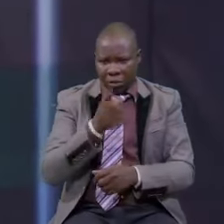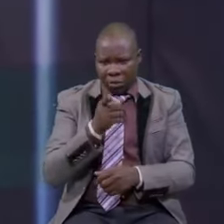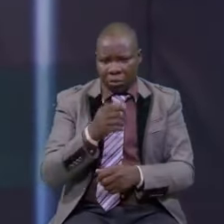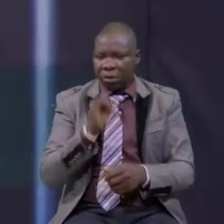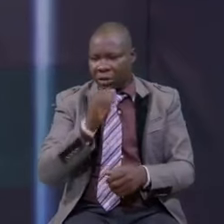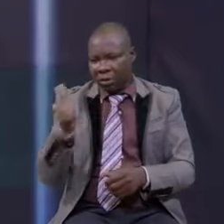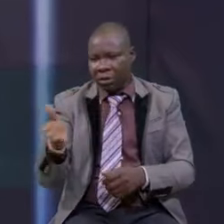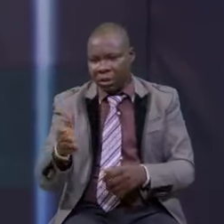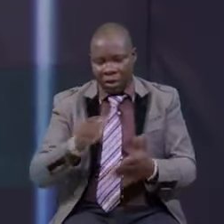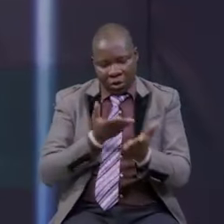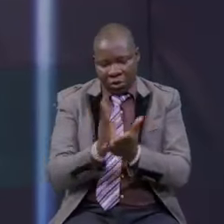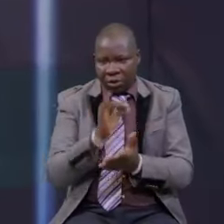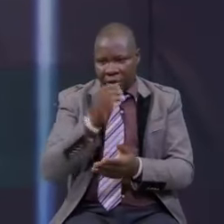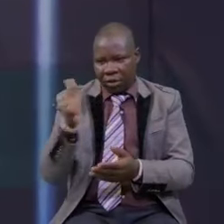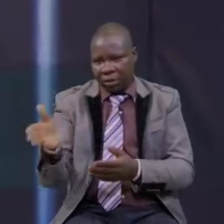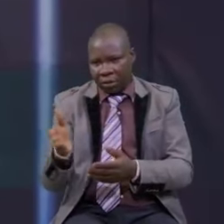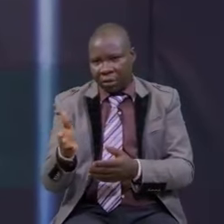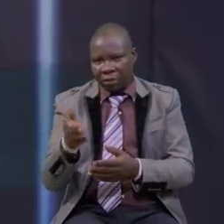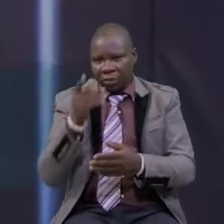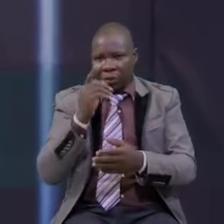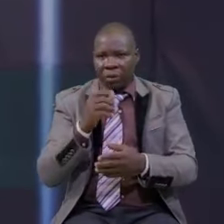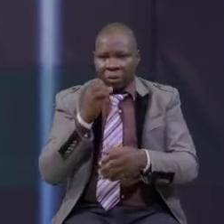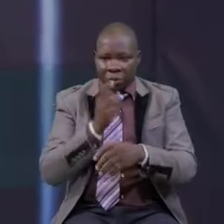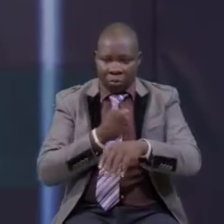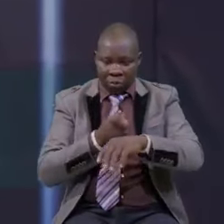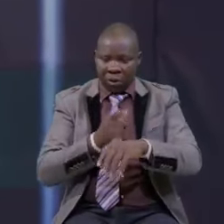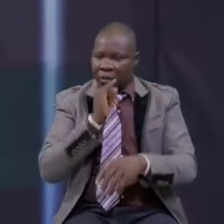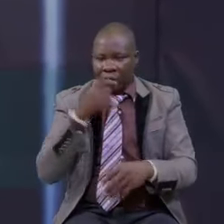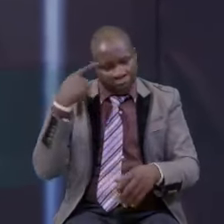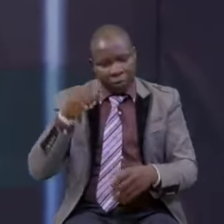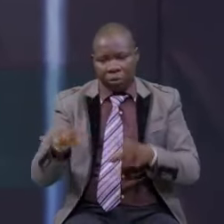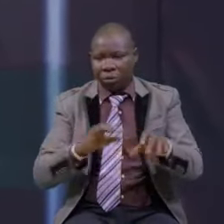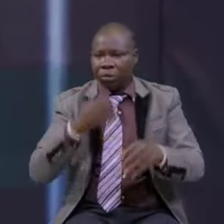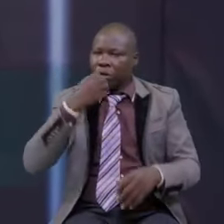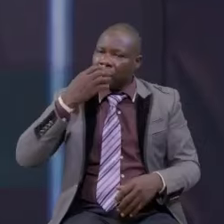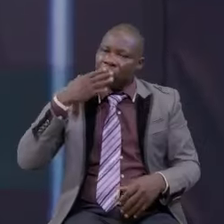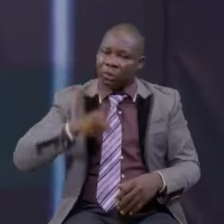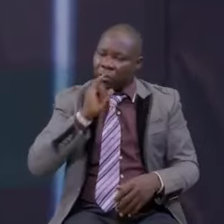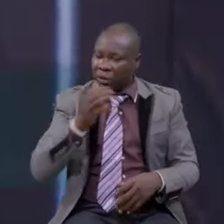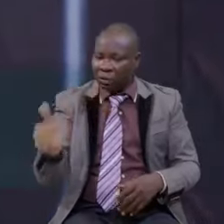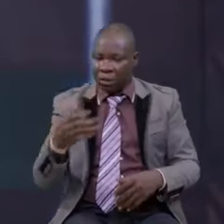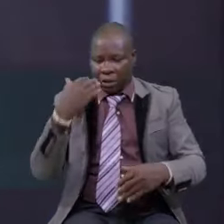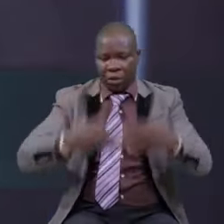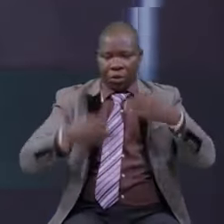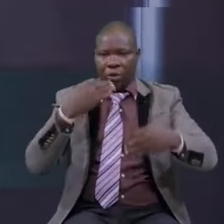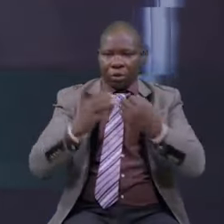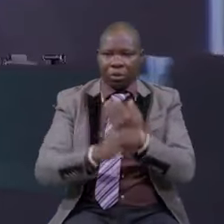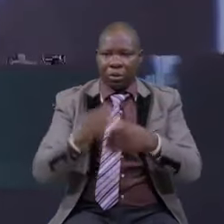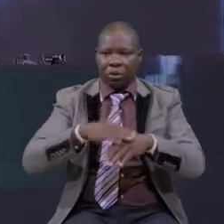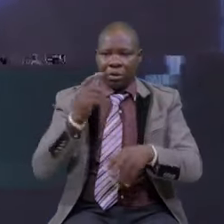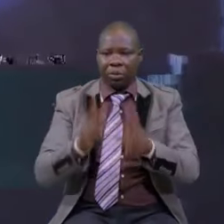there. Chastisement for doing evil is there. Judgment on the people